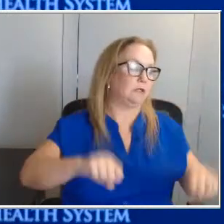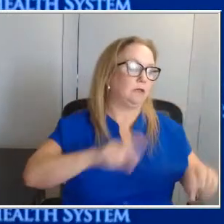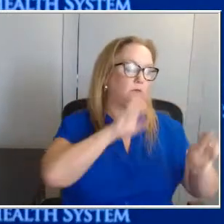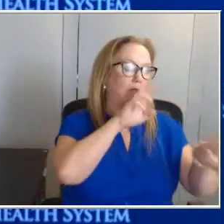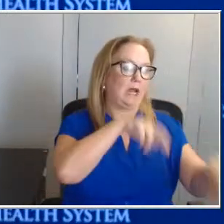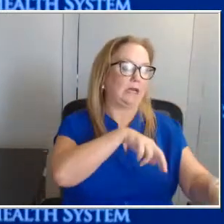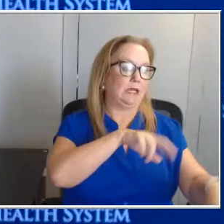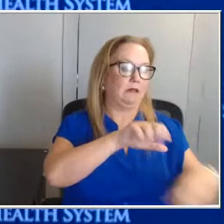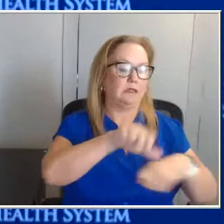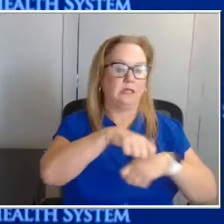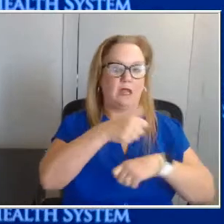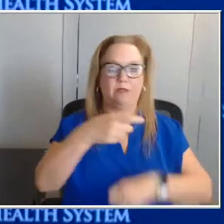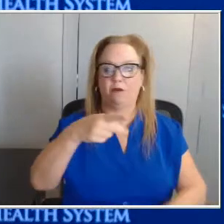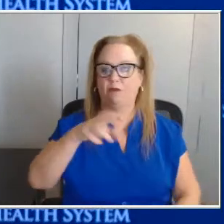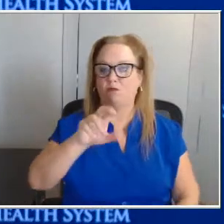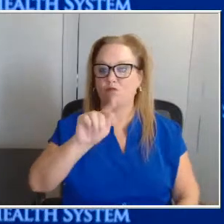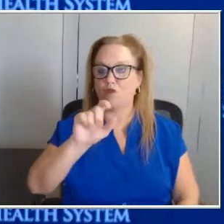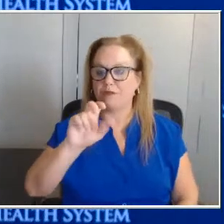other proteins or